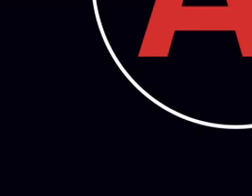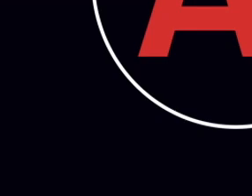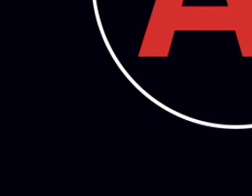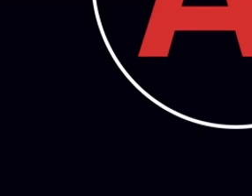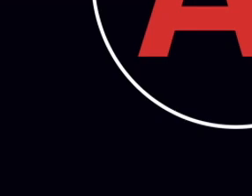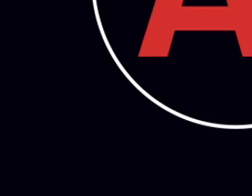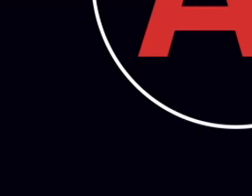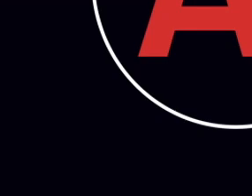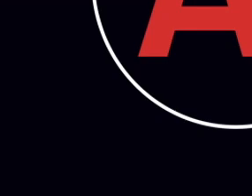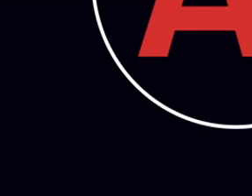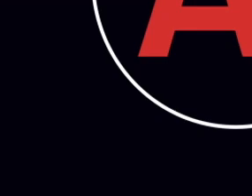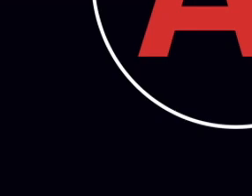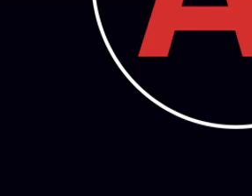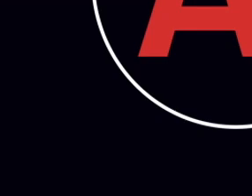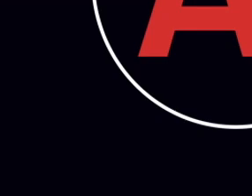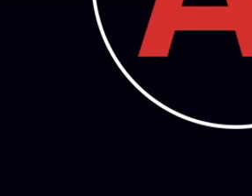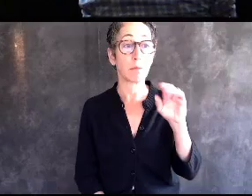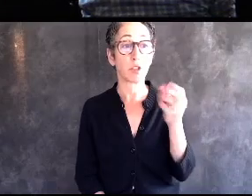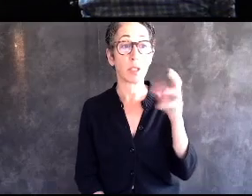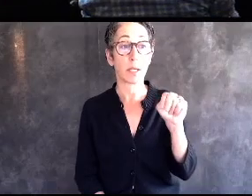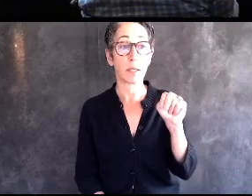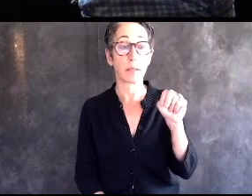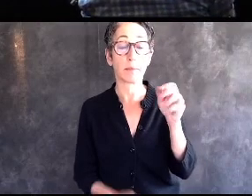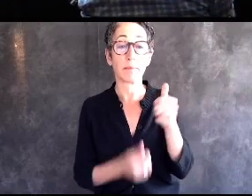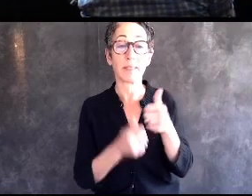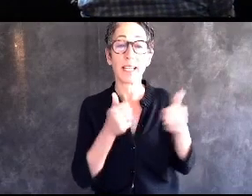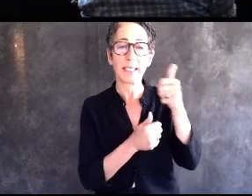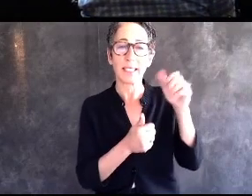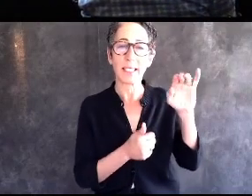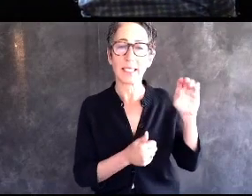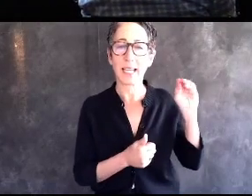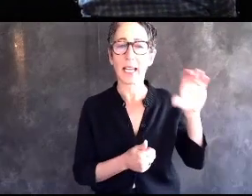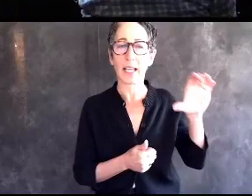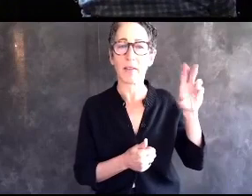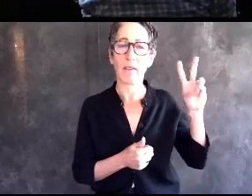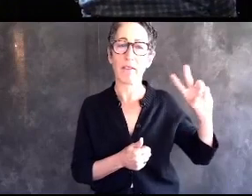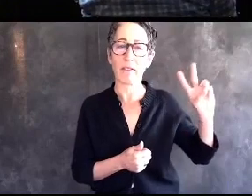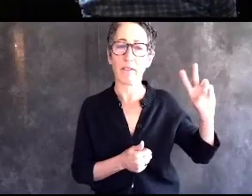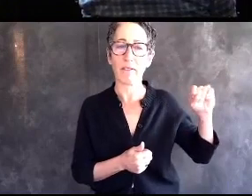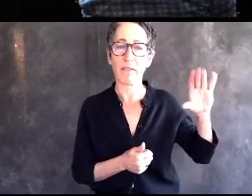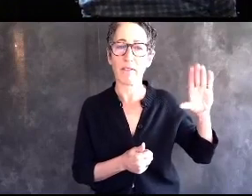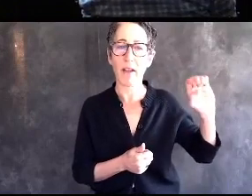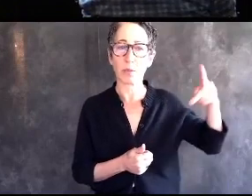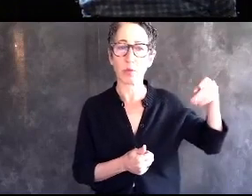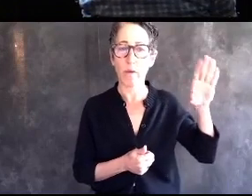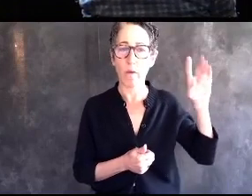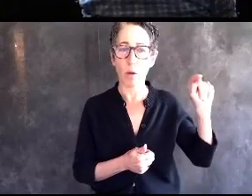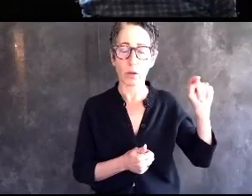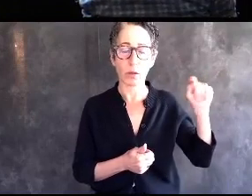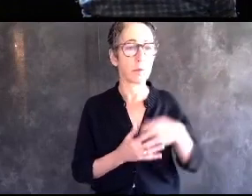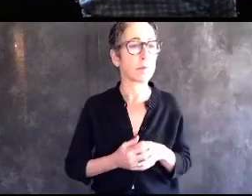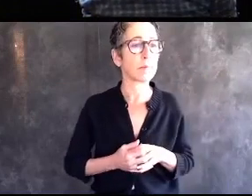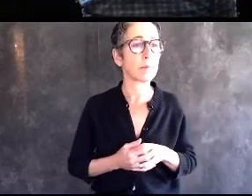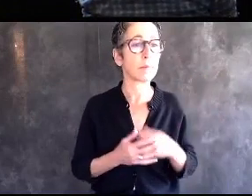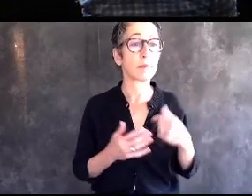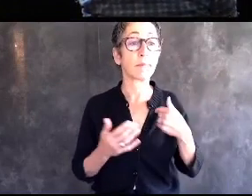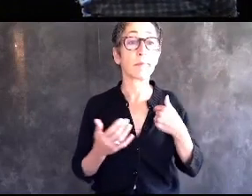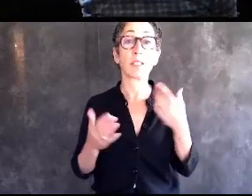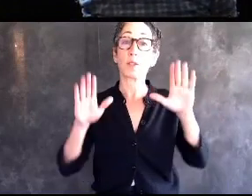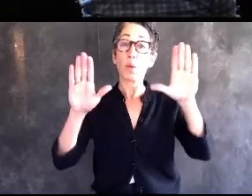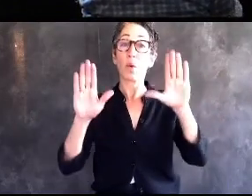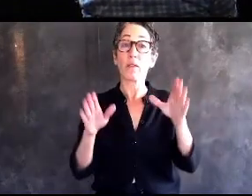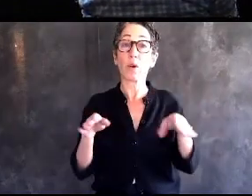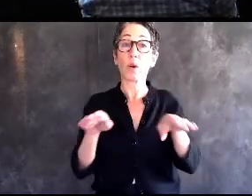I'm Tom Sheehan. I'm Executive Vice Provost for Northeastern University, and I want to welcome you to this wonderful closing session we have planned for